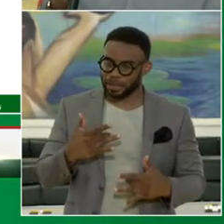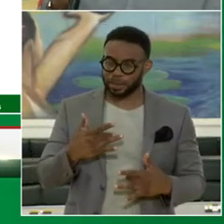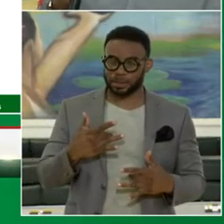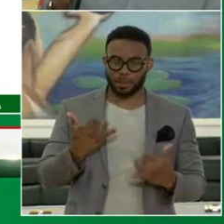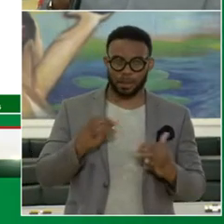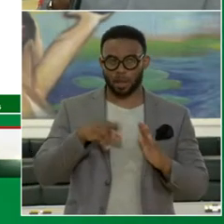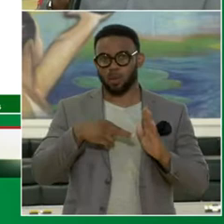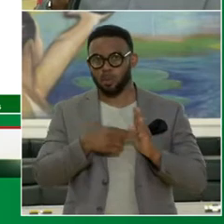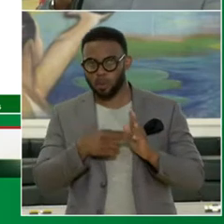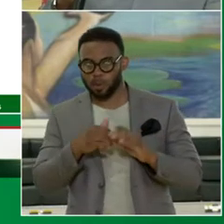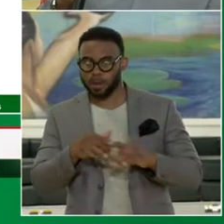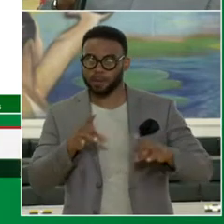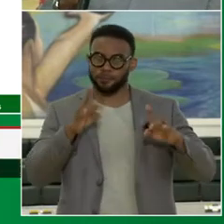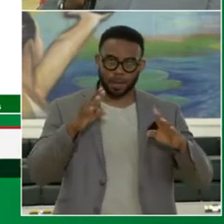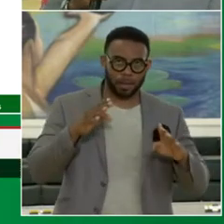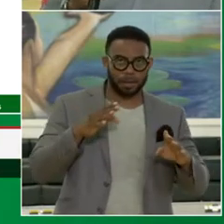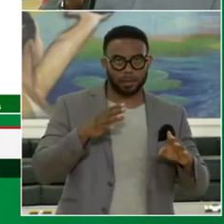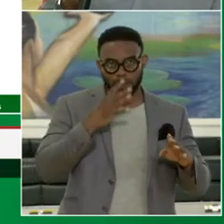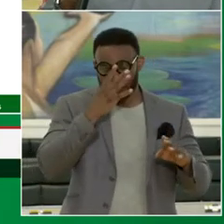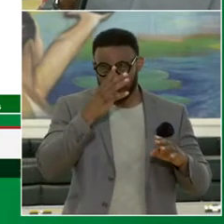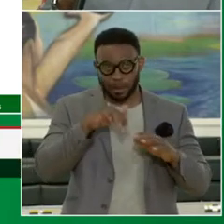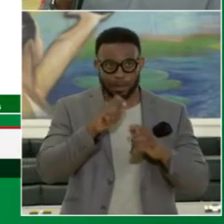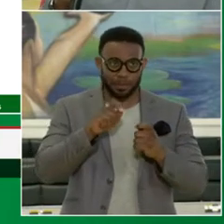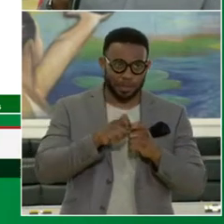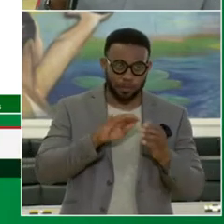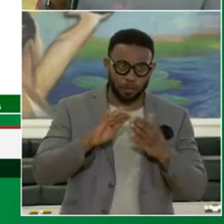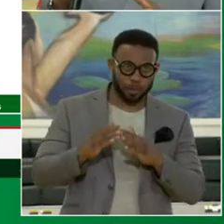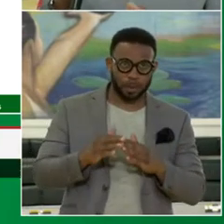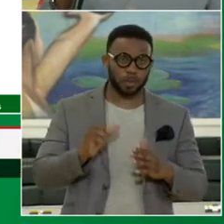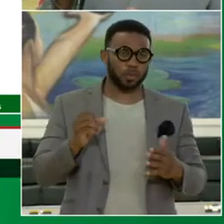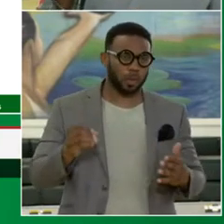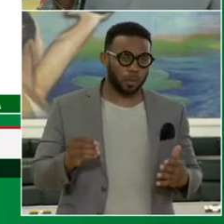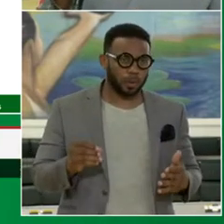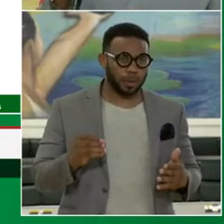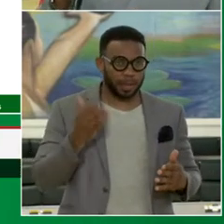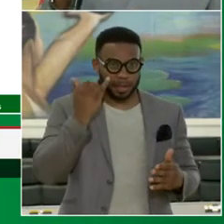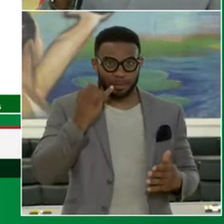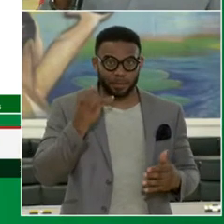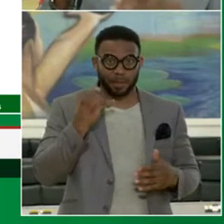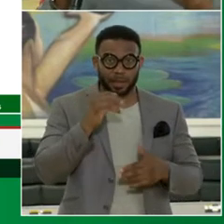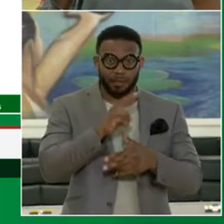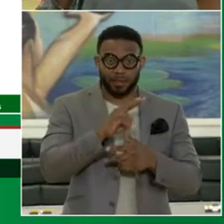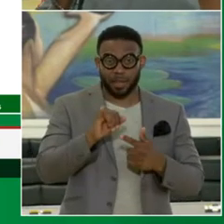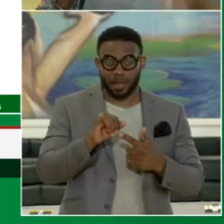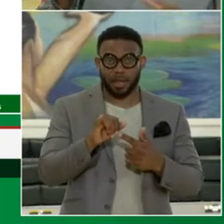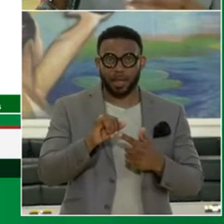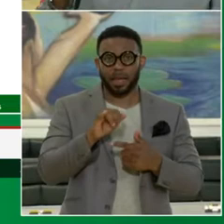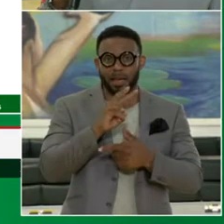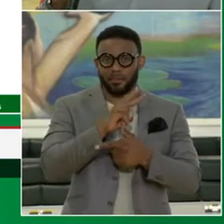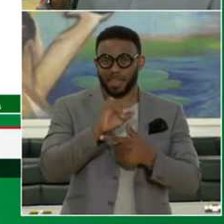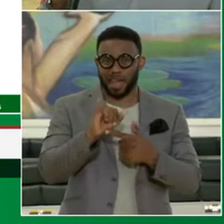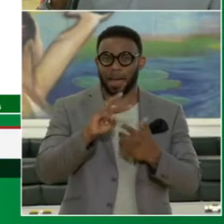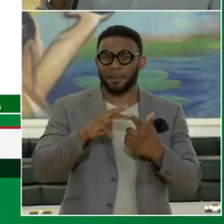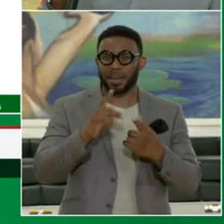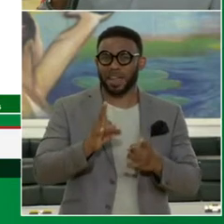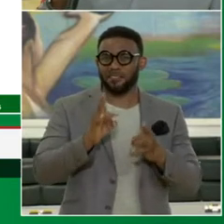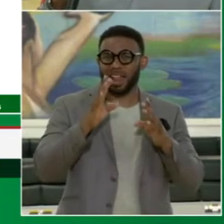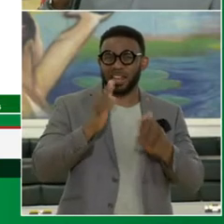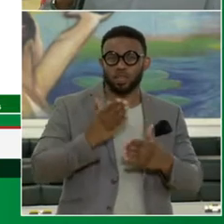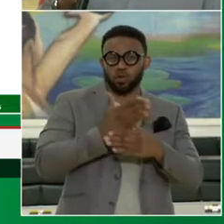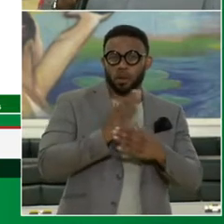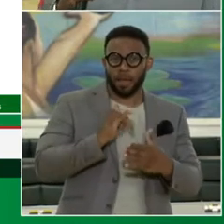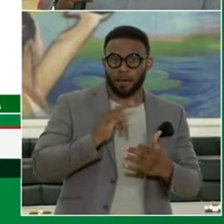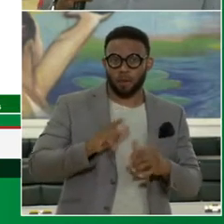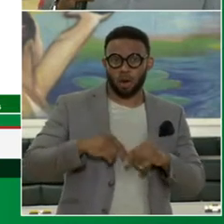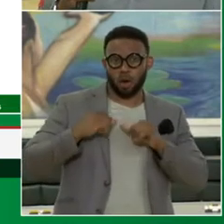playing a role in violence in any specific community. So the VIs has this lasting